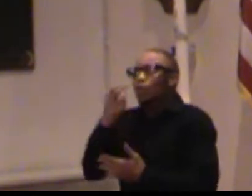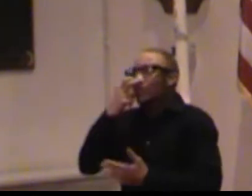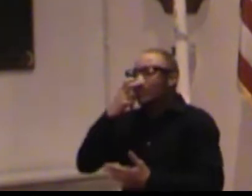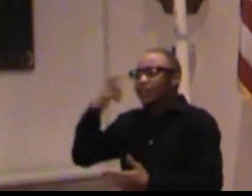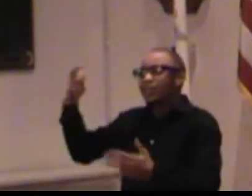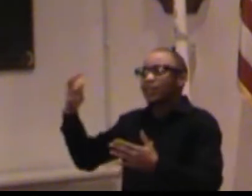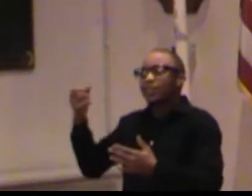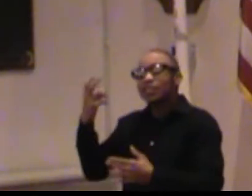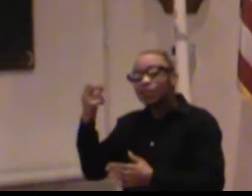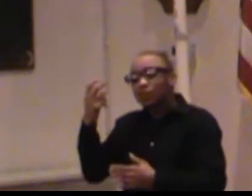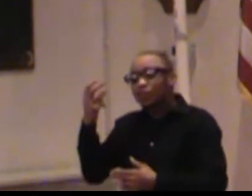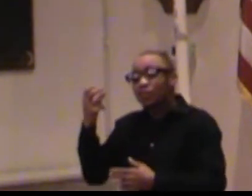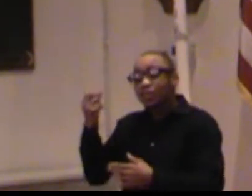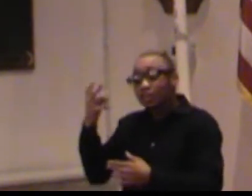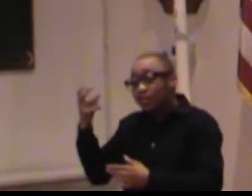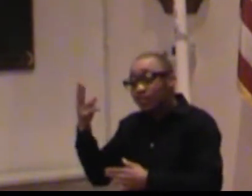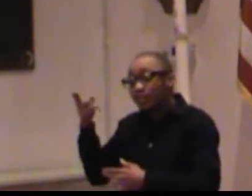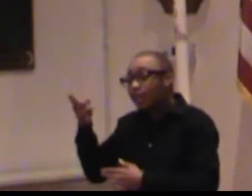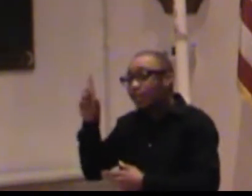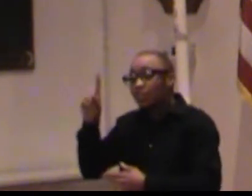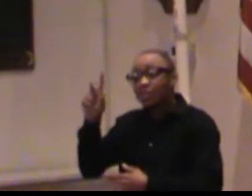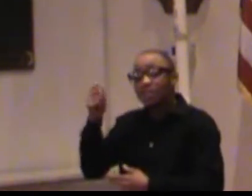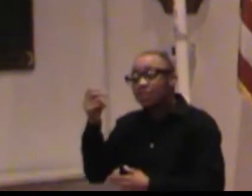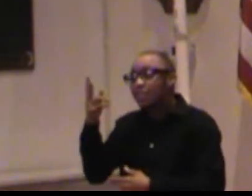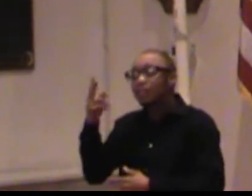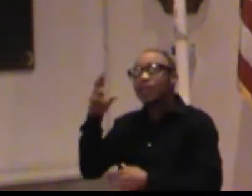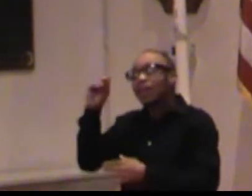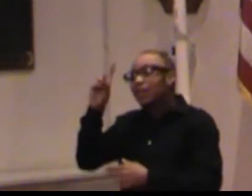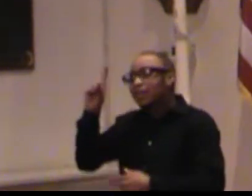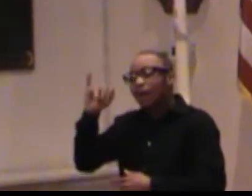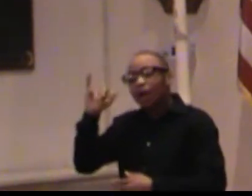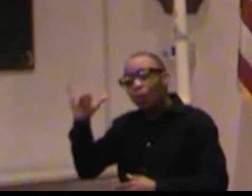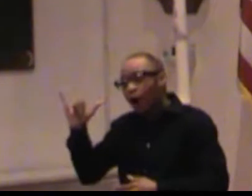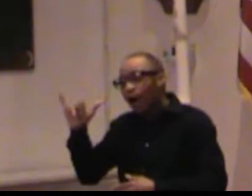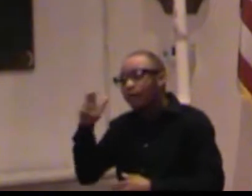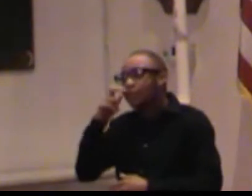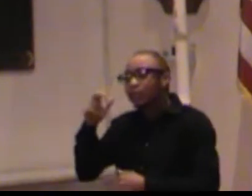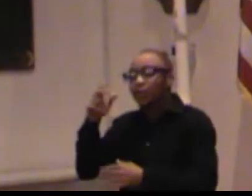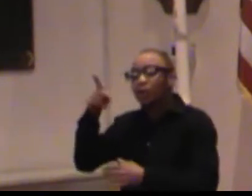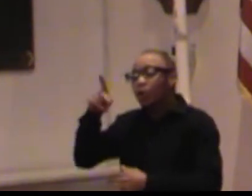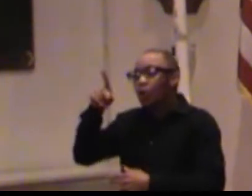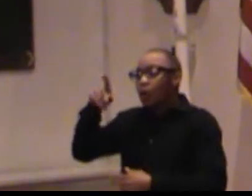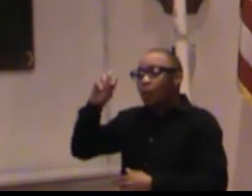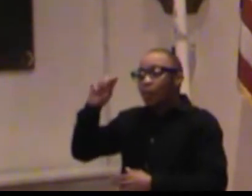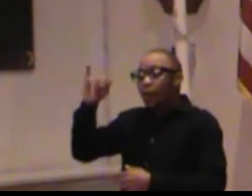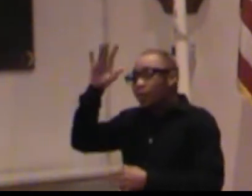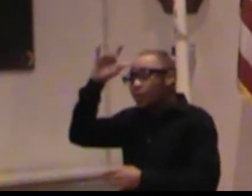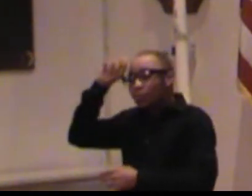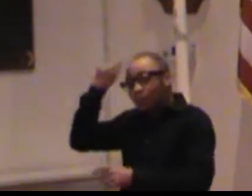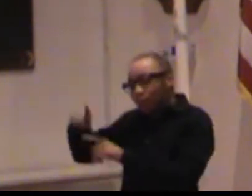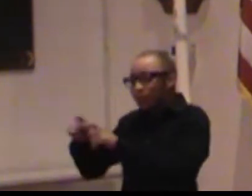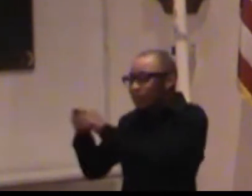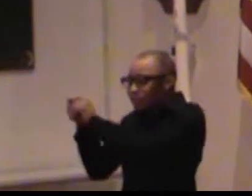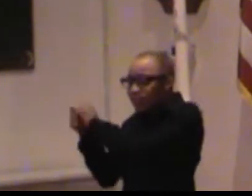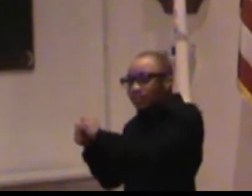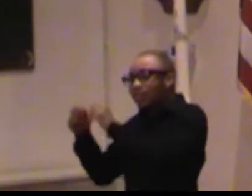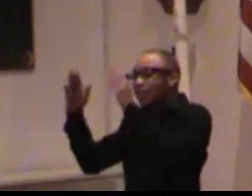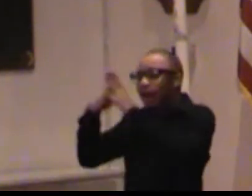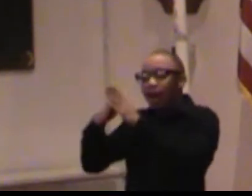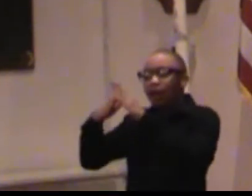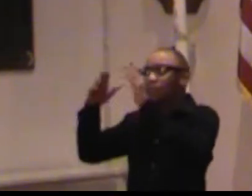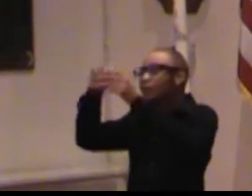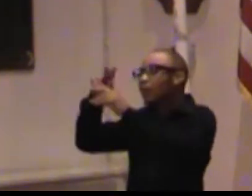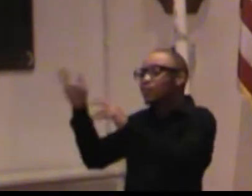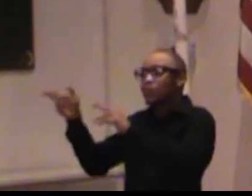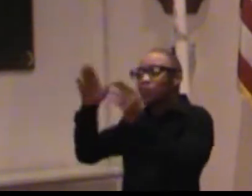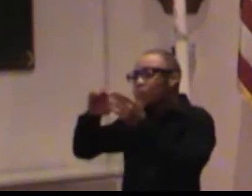seen the TV shows on HGTV and DIY. Property Brothers, Fixer Upper, Rehab Attic,